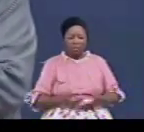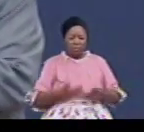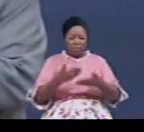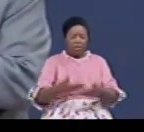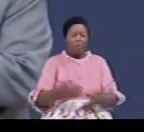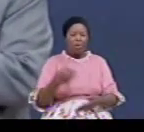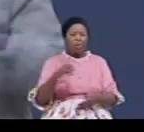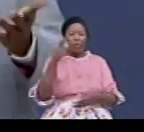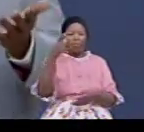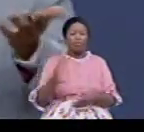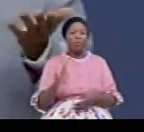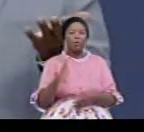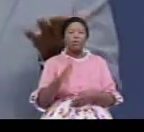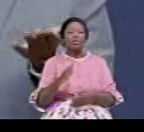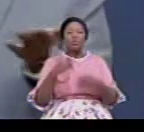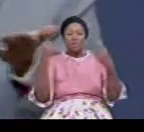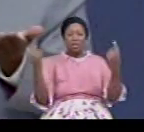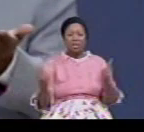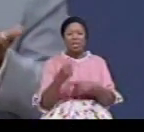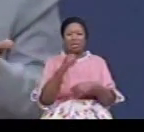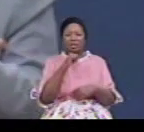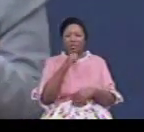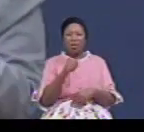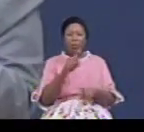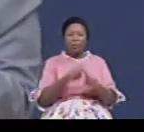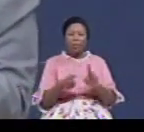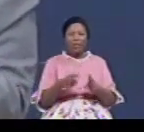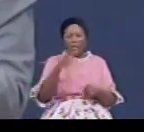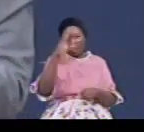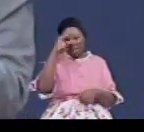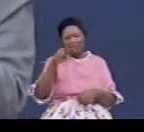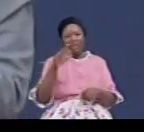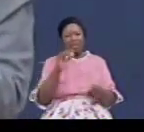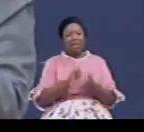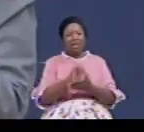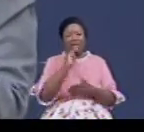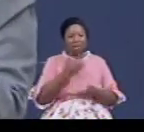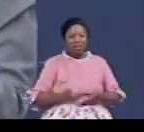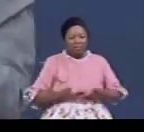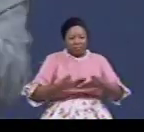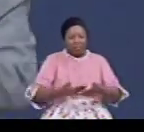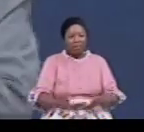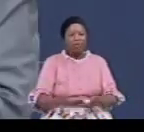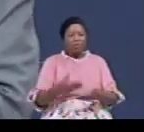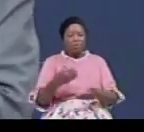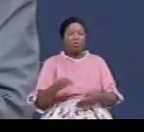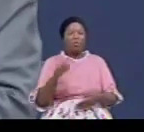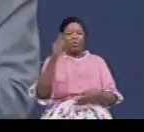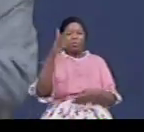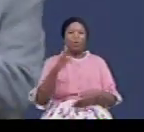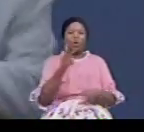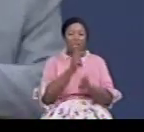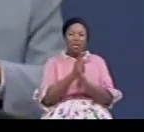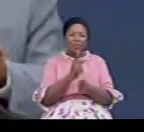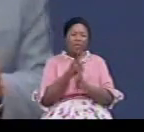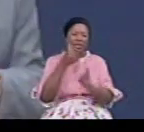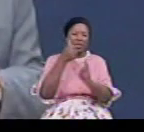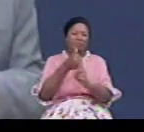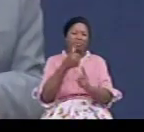God sinneth not, but he that is begotten of God keepeth